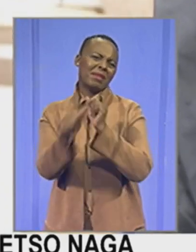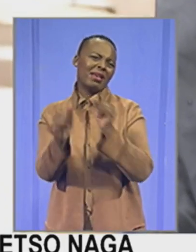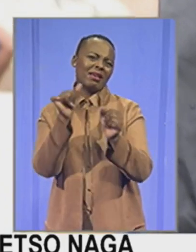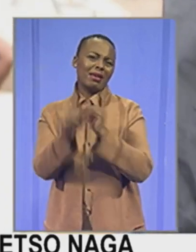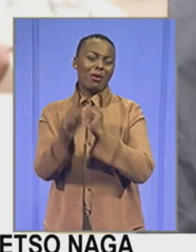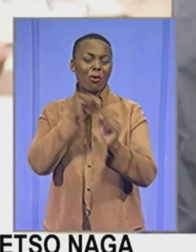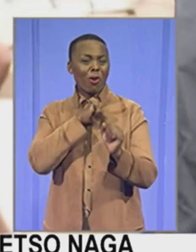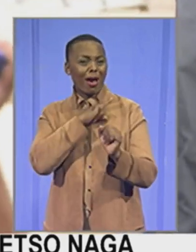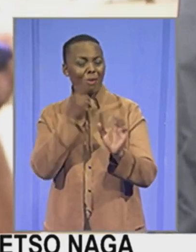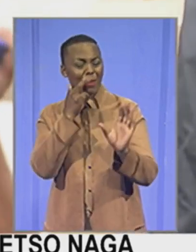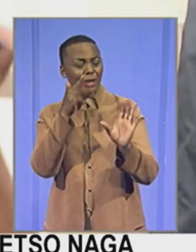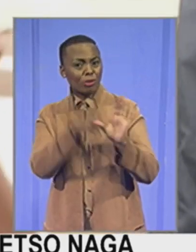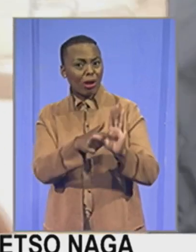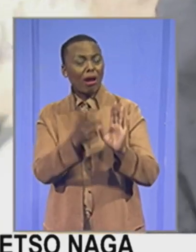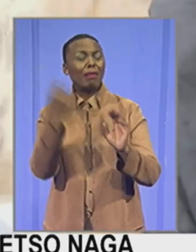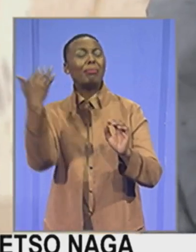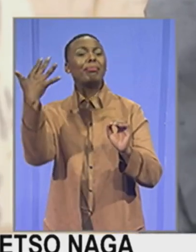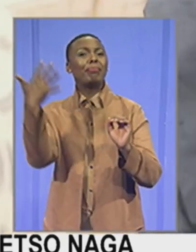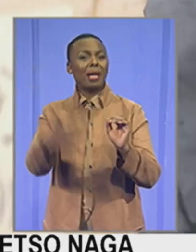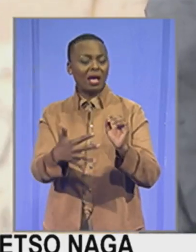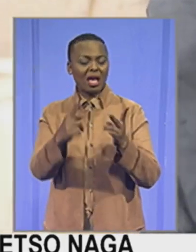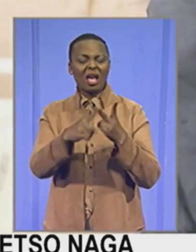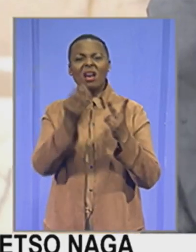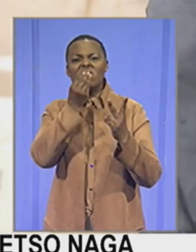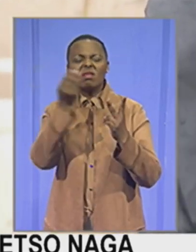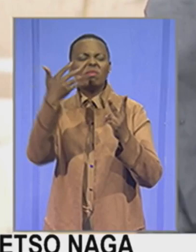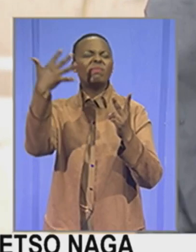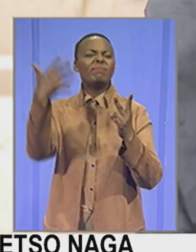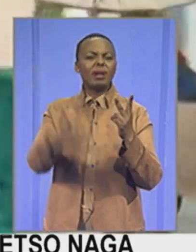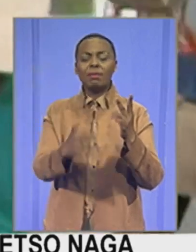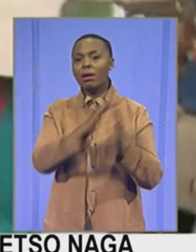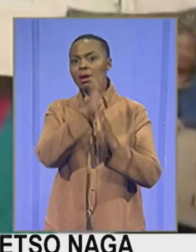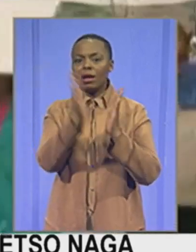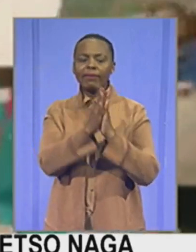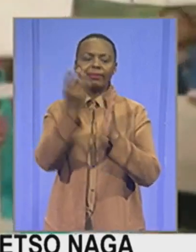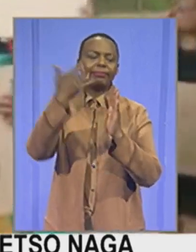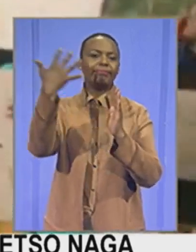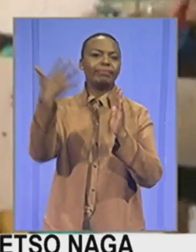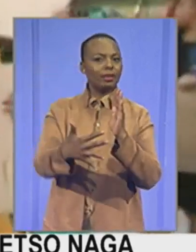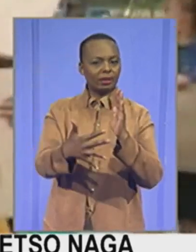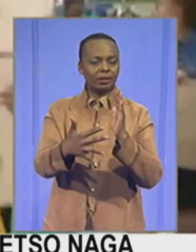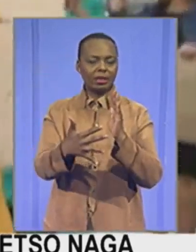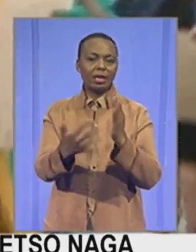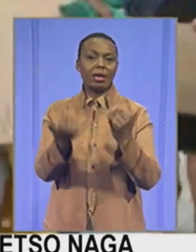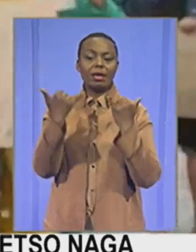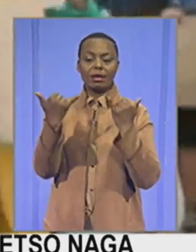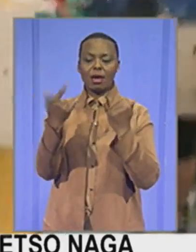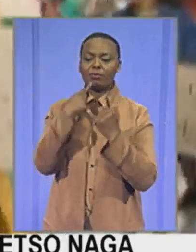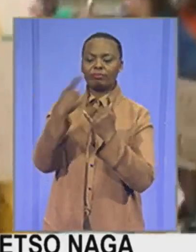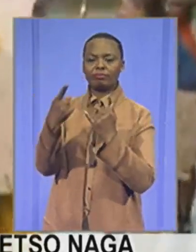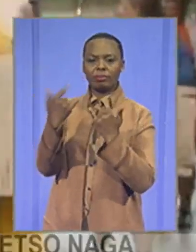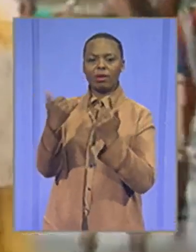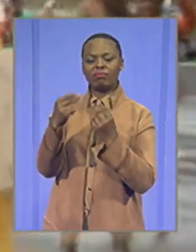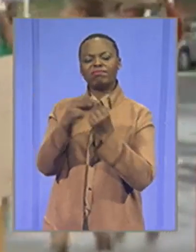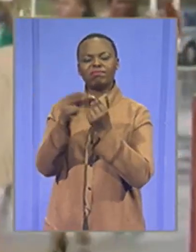petrol price is way too high, food, everything is too expensive. Badiri ba biditse badiredipuso ba mekgatlho e mengwe gore le bona